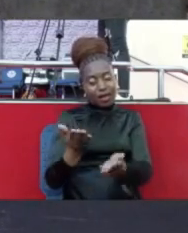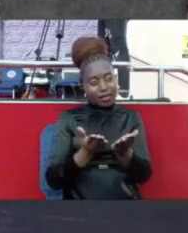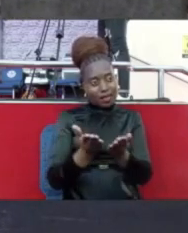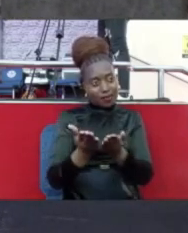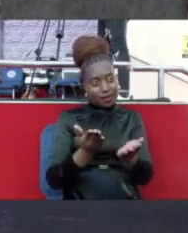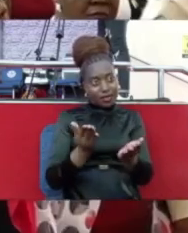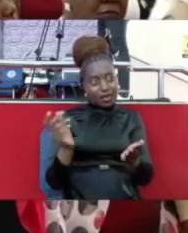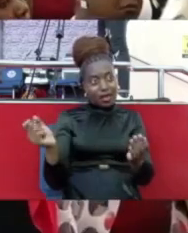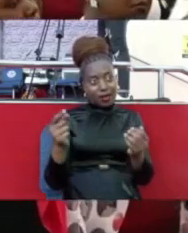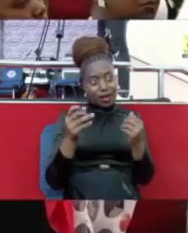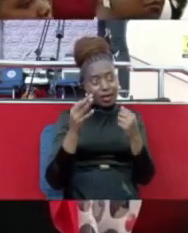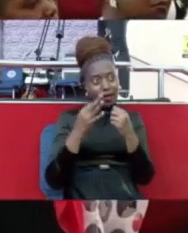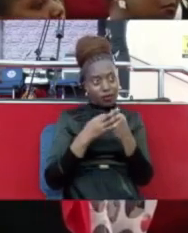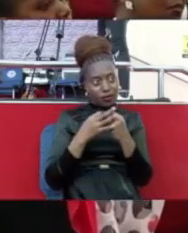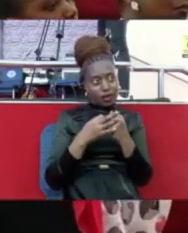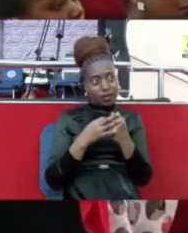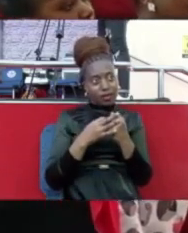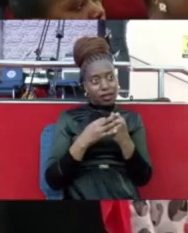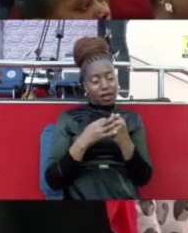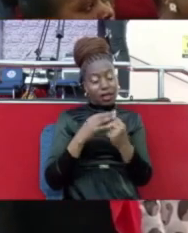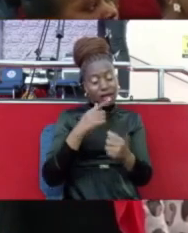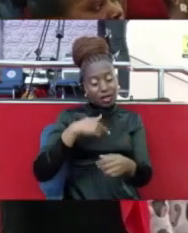We do not have to wait till next year.